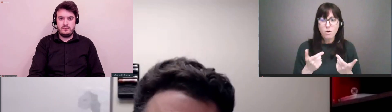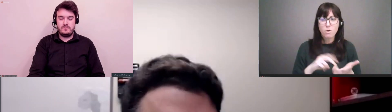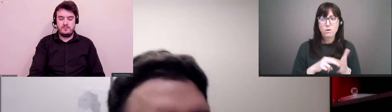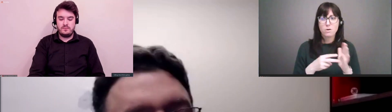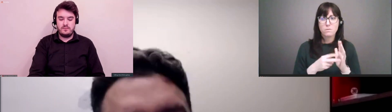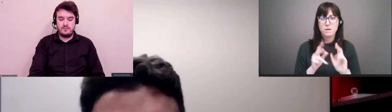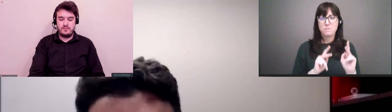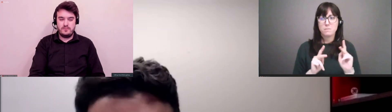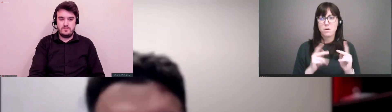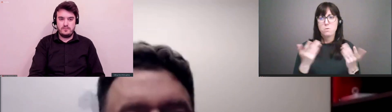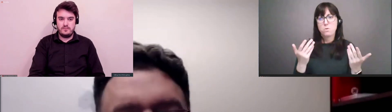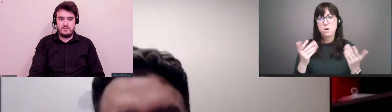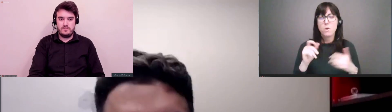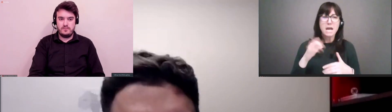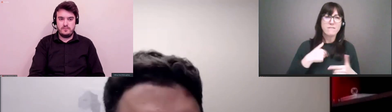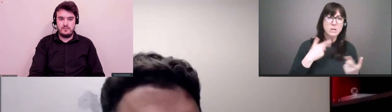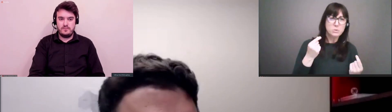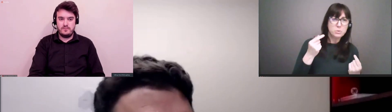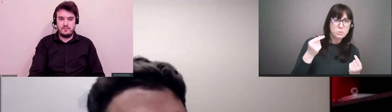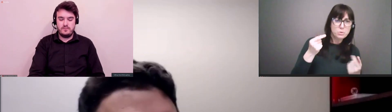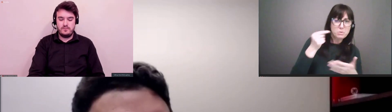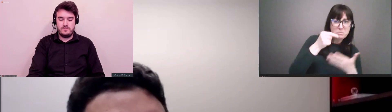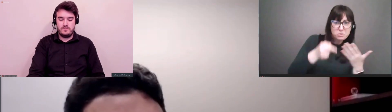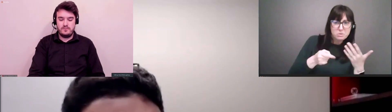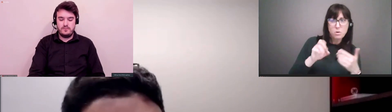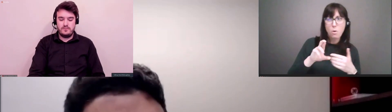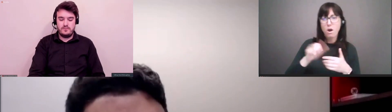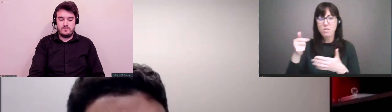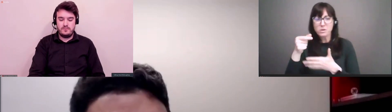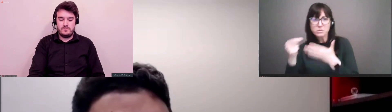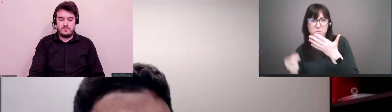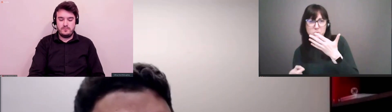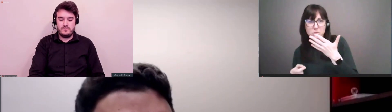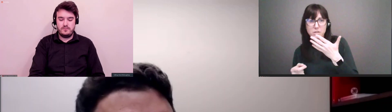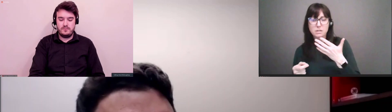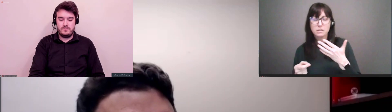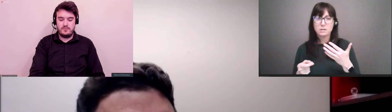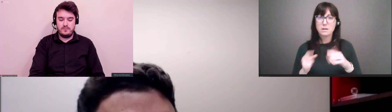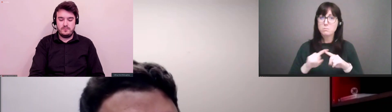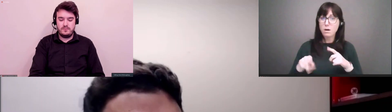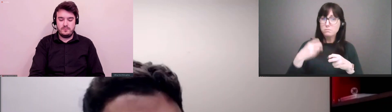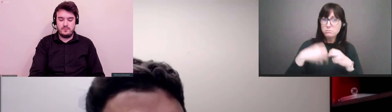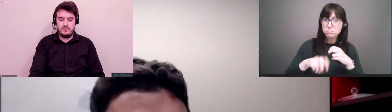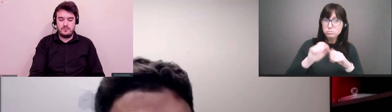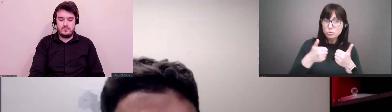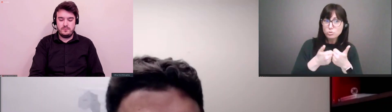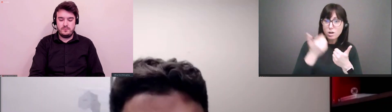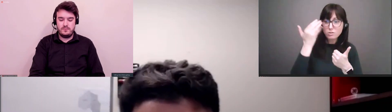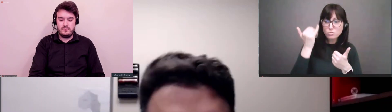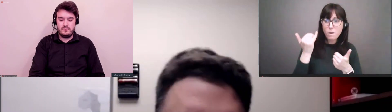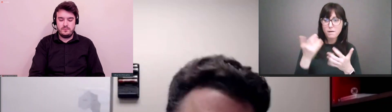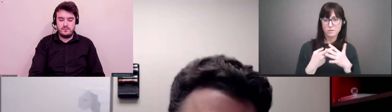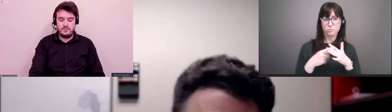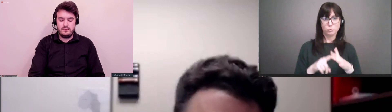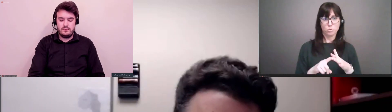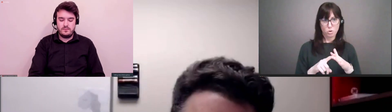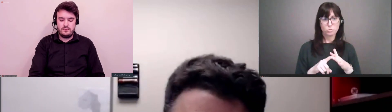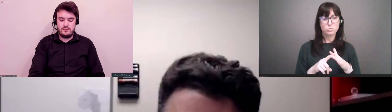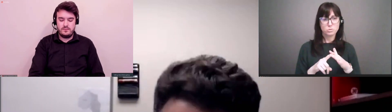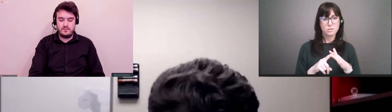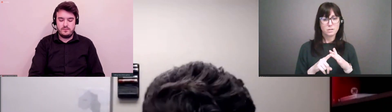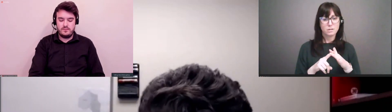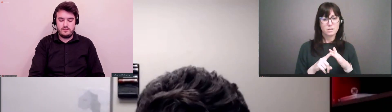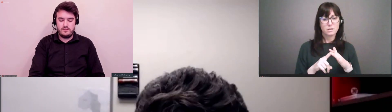well, what if I just do this, or what if I just do that? And the challenge is that it kind of starts with that, and then a couple more people add